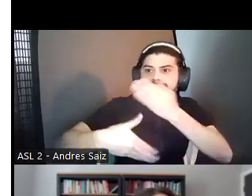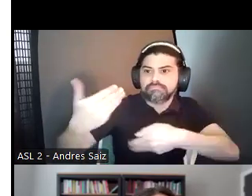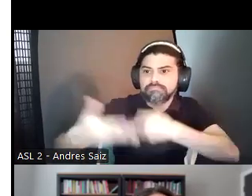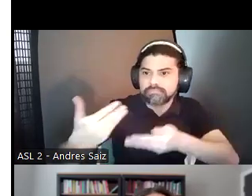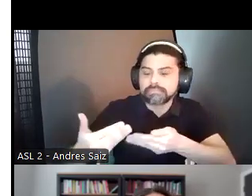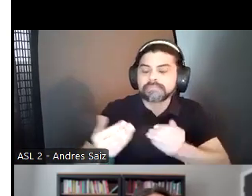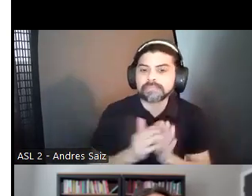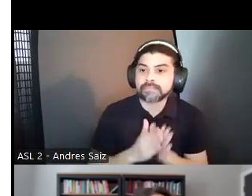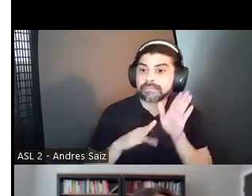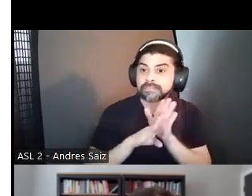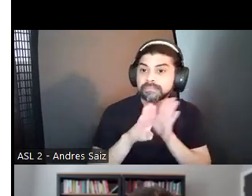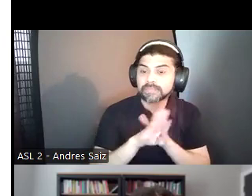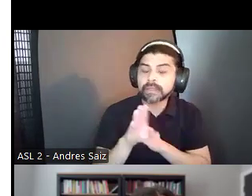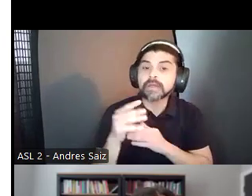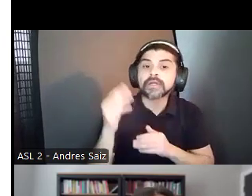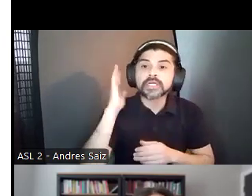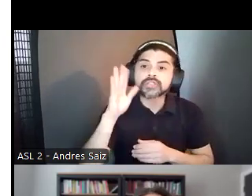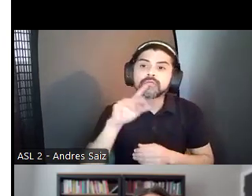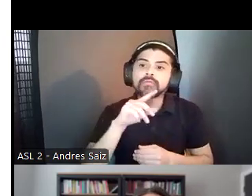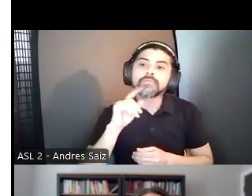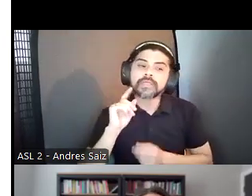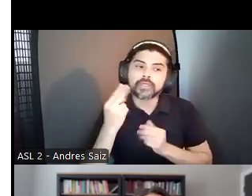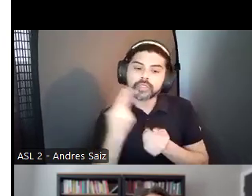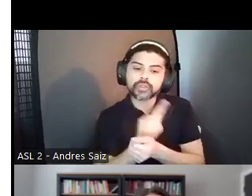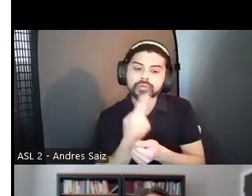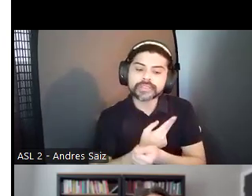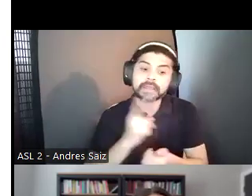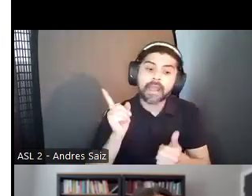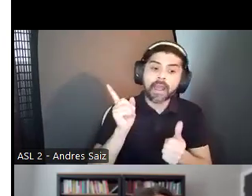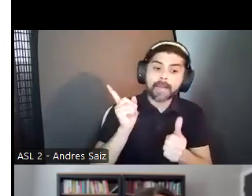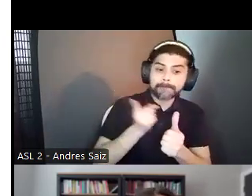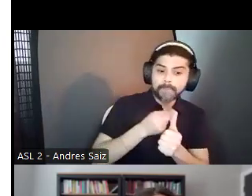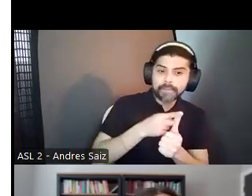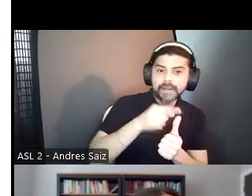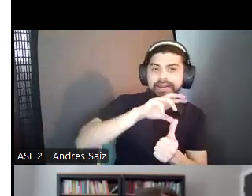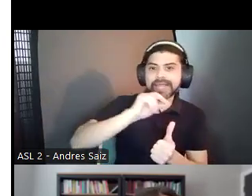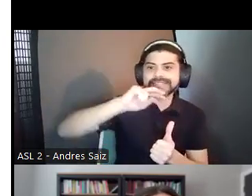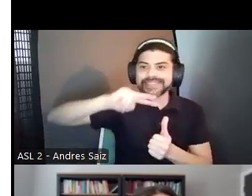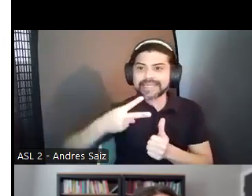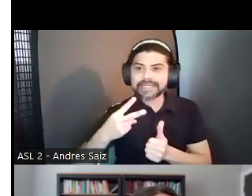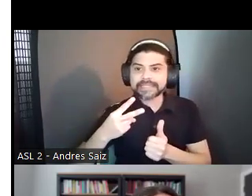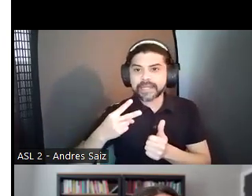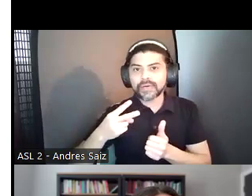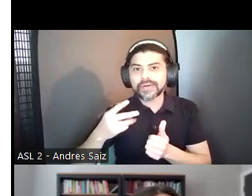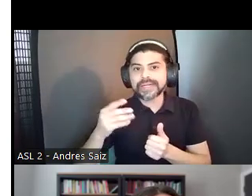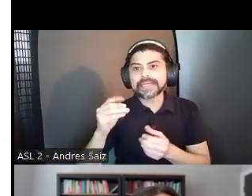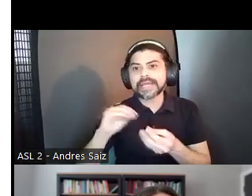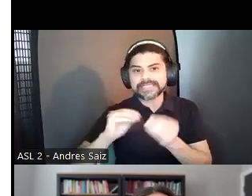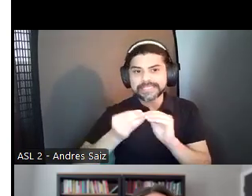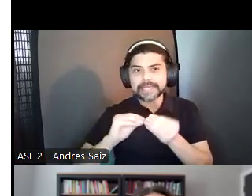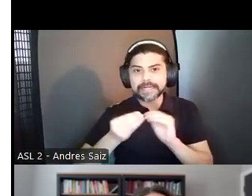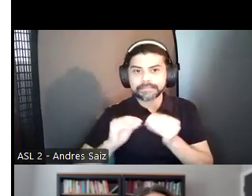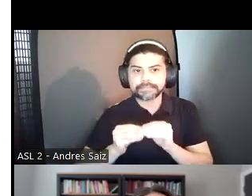will be using both primary and secondary data, which I will talk a little bit more on the next slide, if we could go